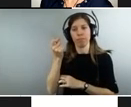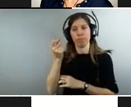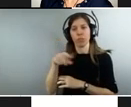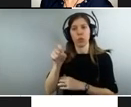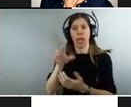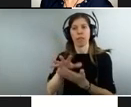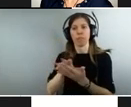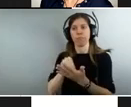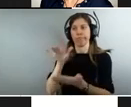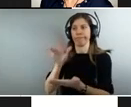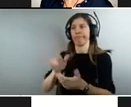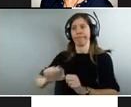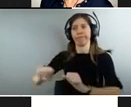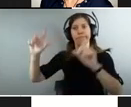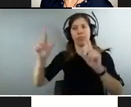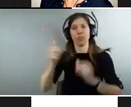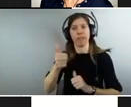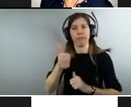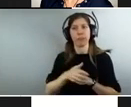follow along with that if you would like.